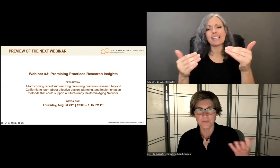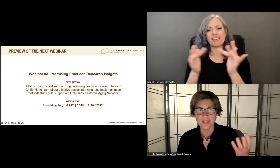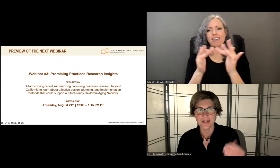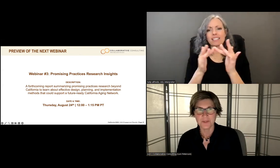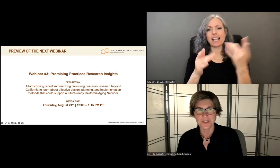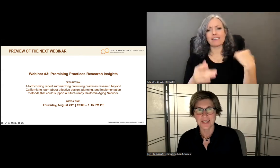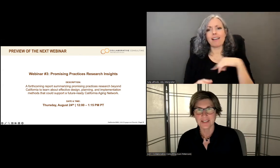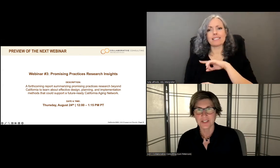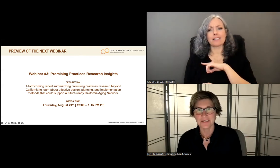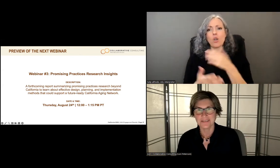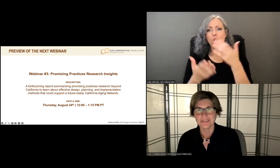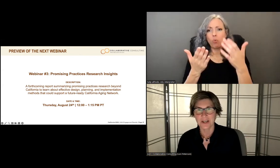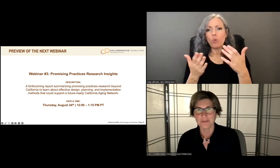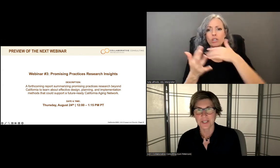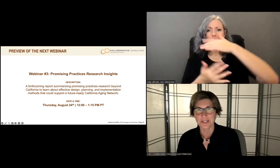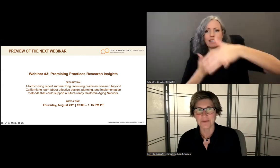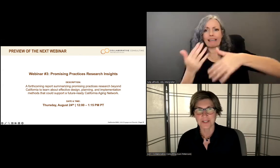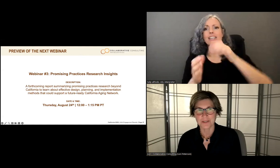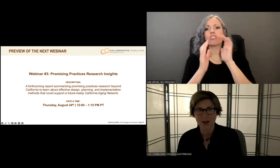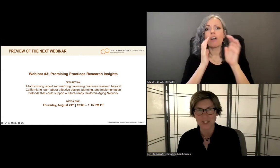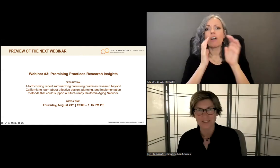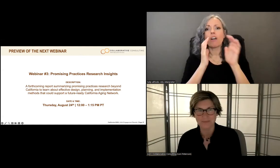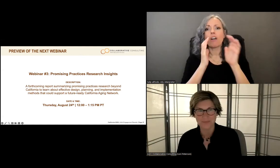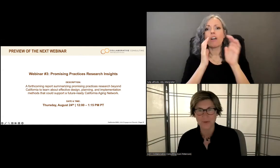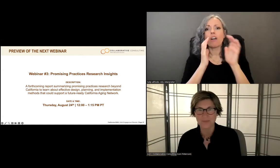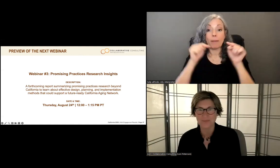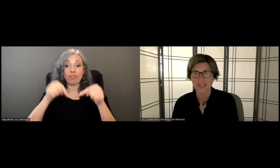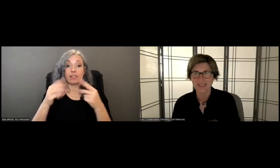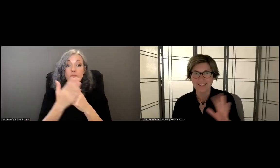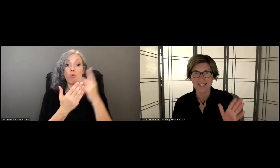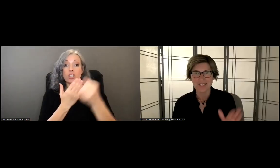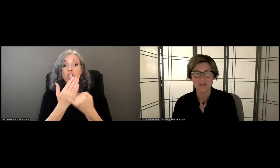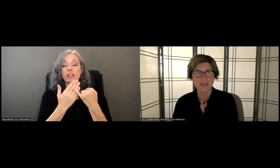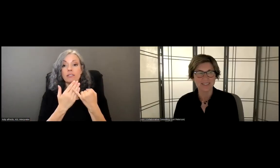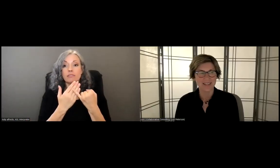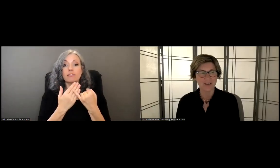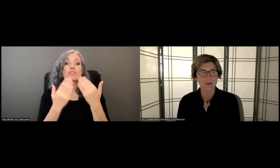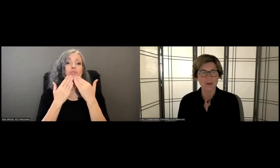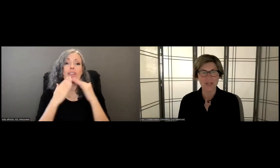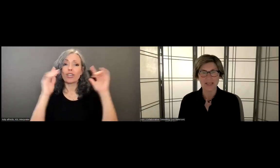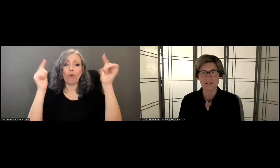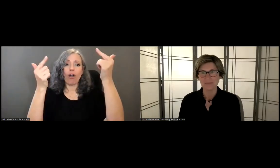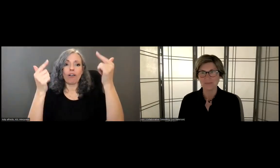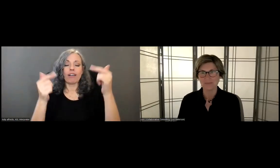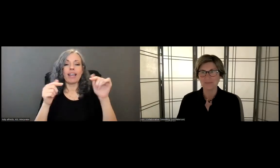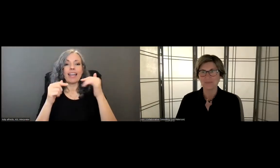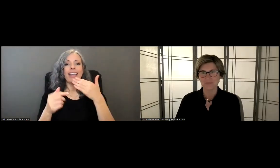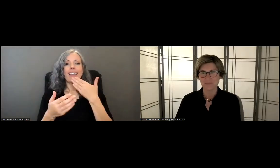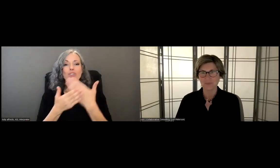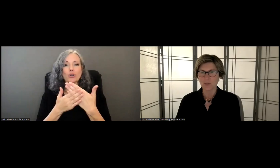we'd love to engage in the conversation about this project so thanks everyone and have a great week ahead